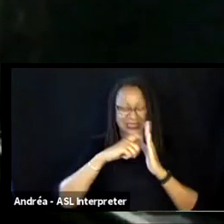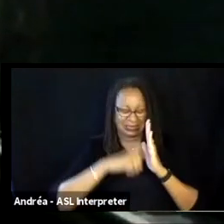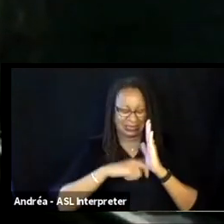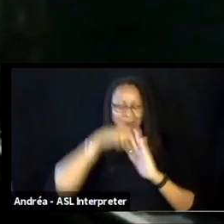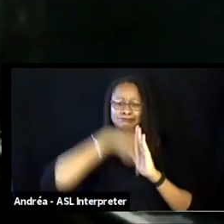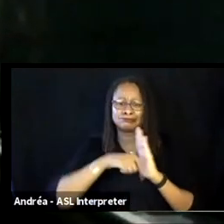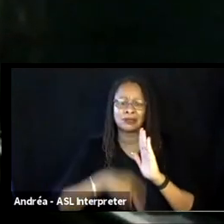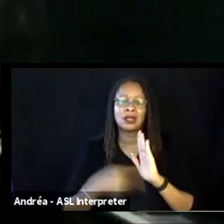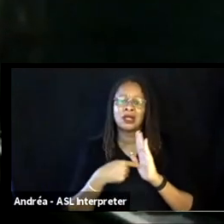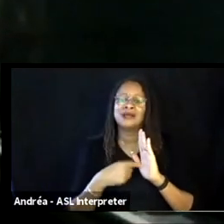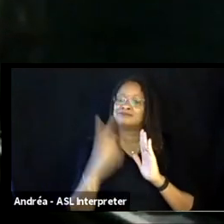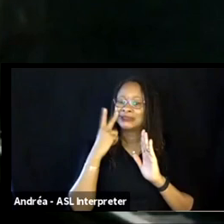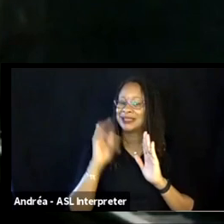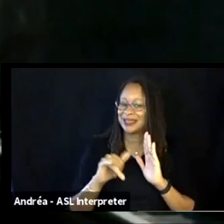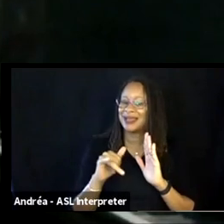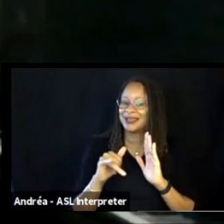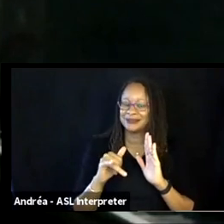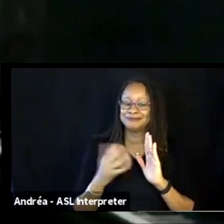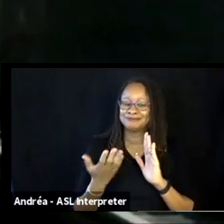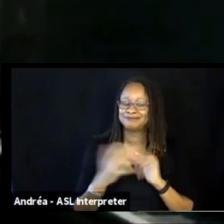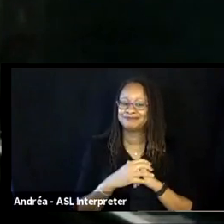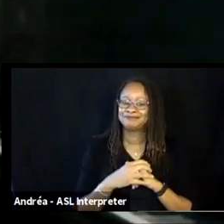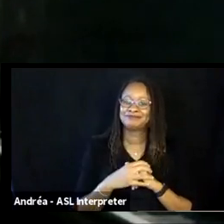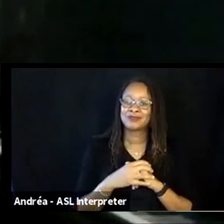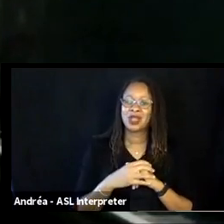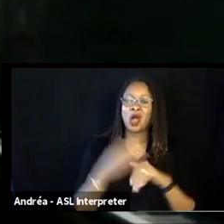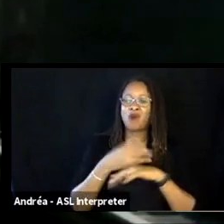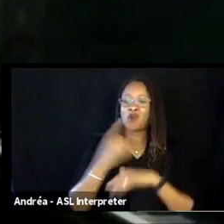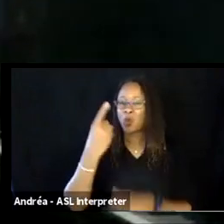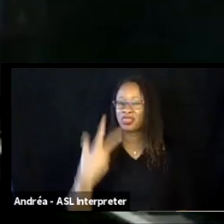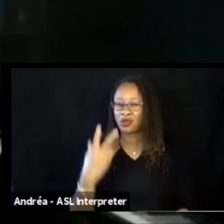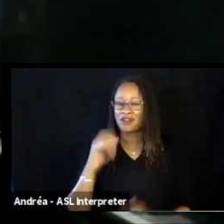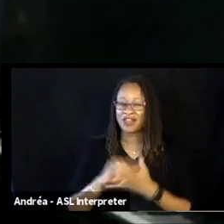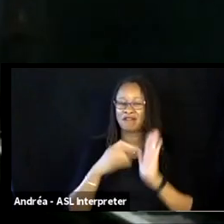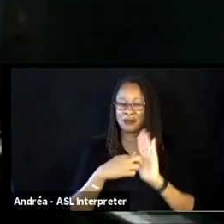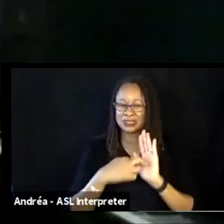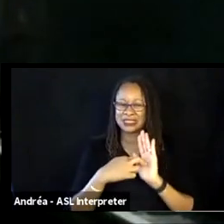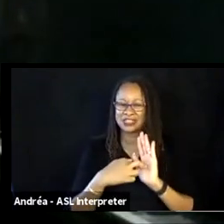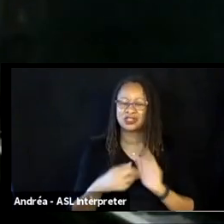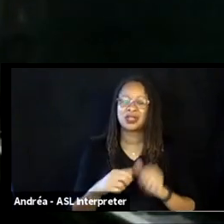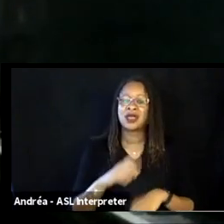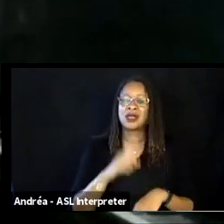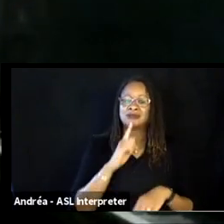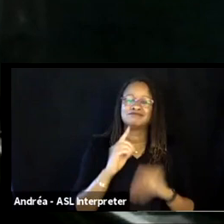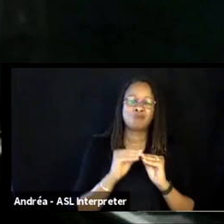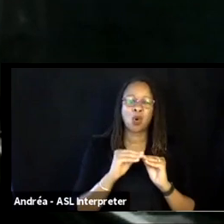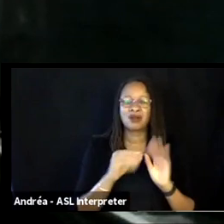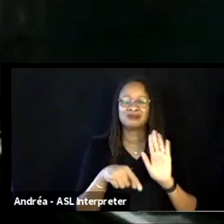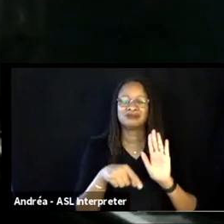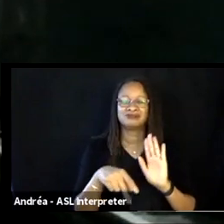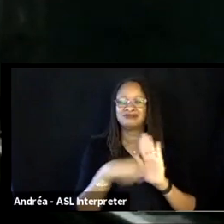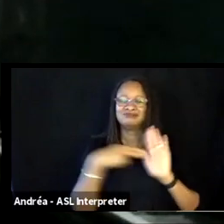deeper though, we were seeing that, over a third of representations were actually in a more stereotypical manner.